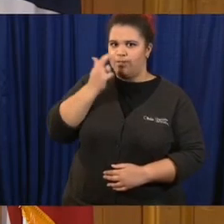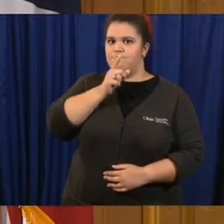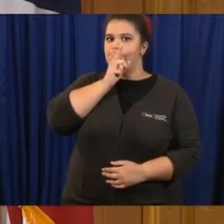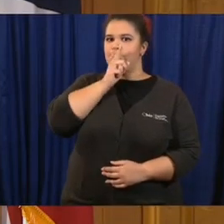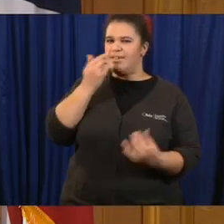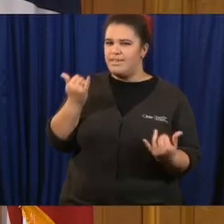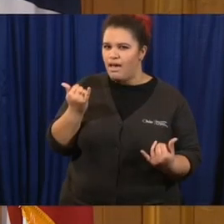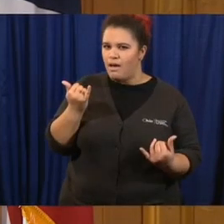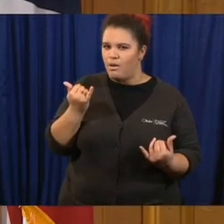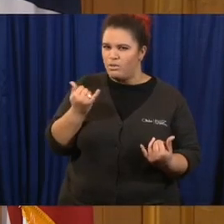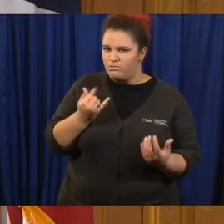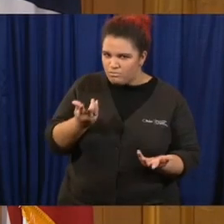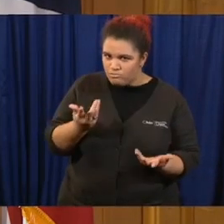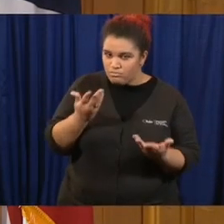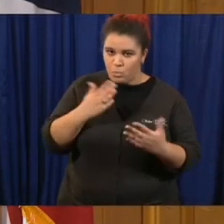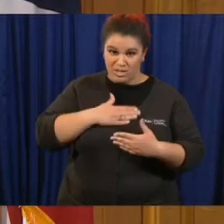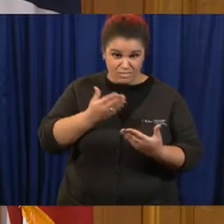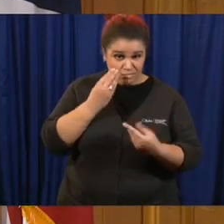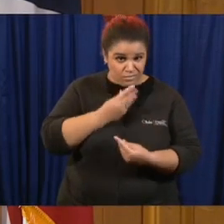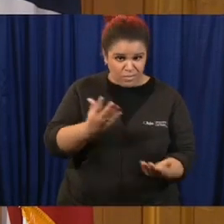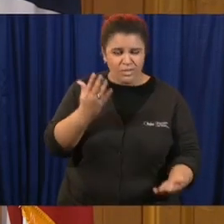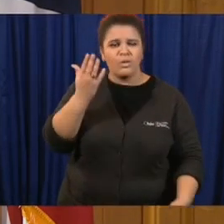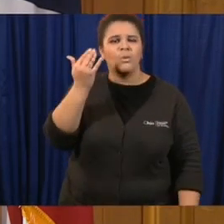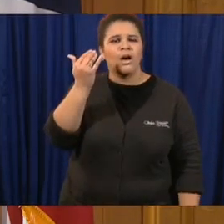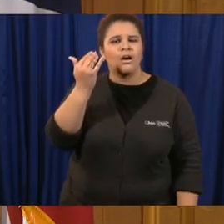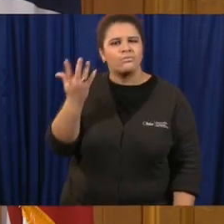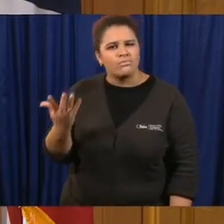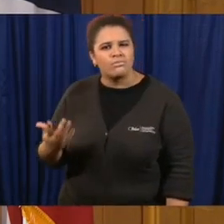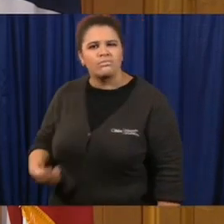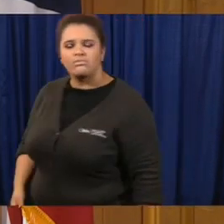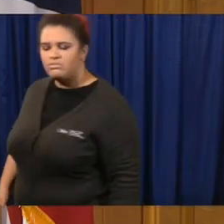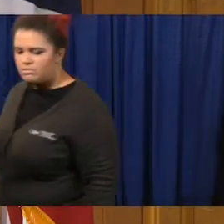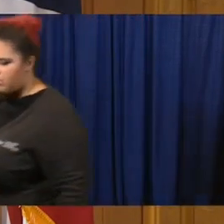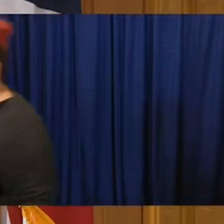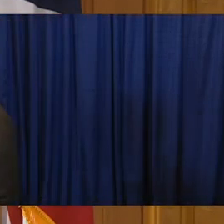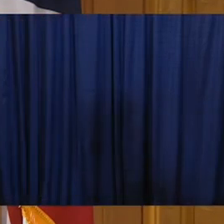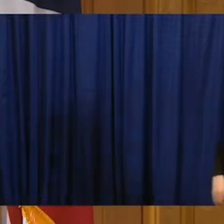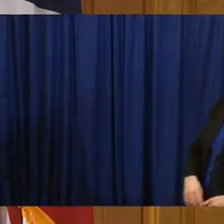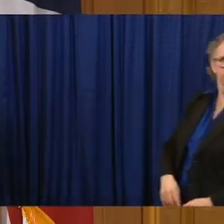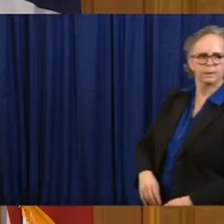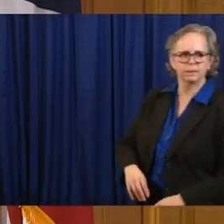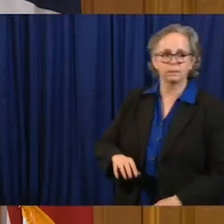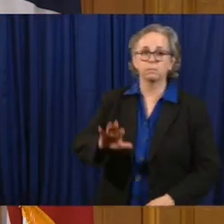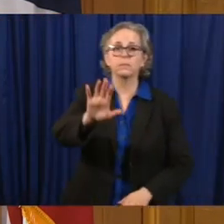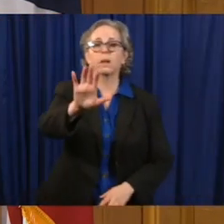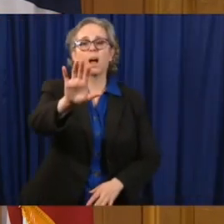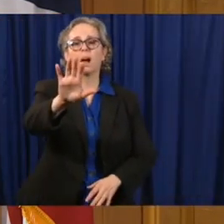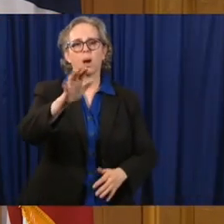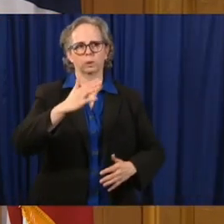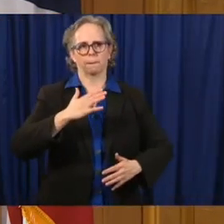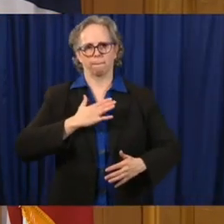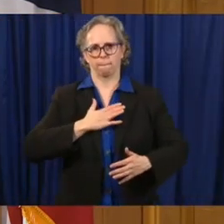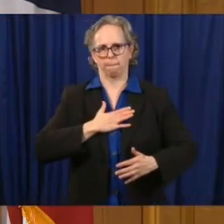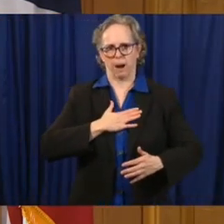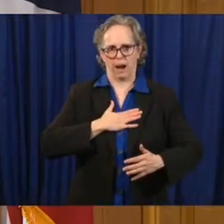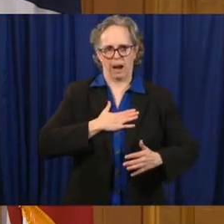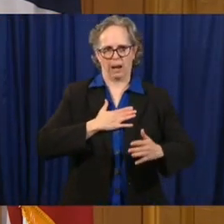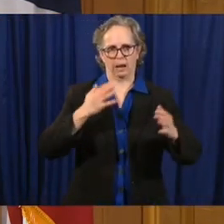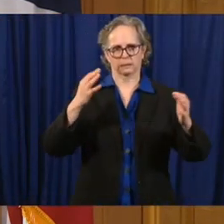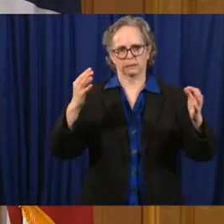do, that if I was going to a nursing home, or if I had a parent in a nursing home, or if I was thinking